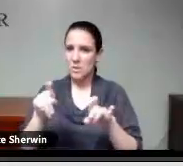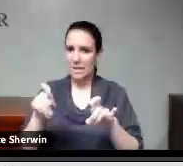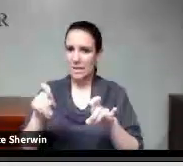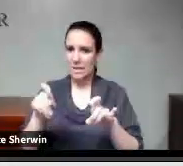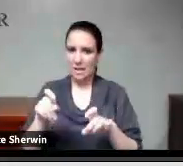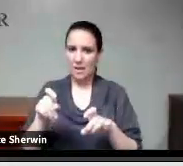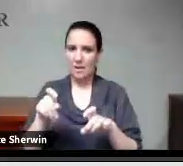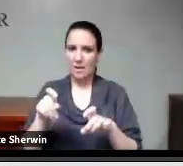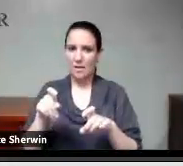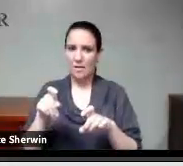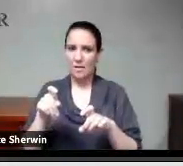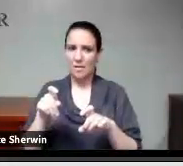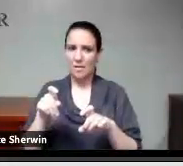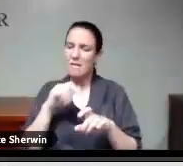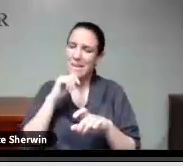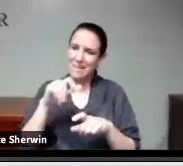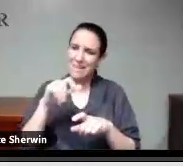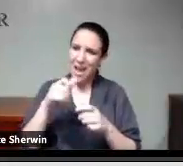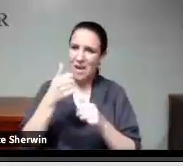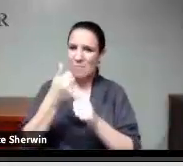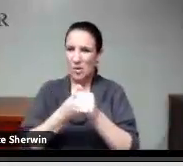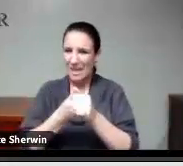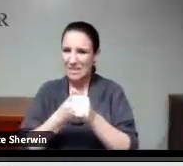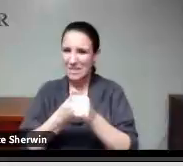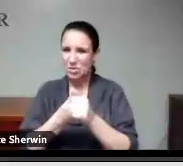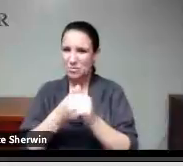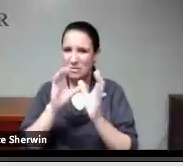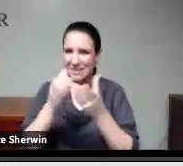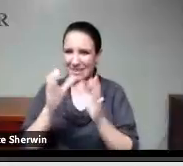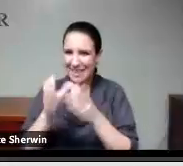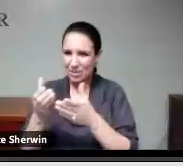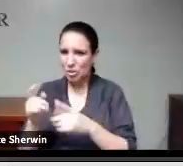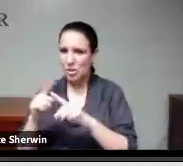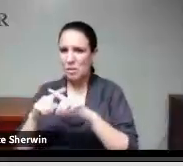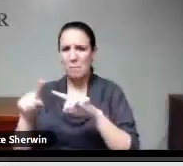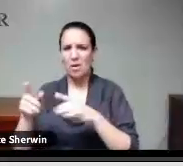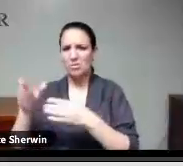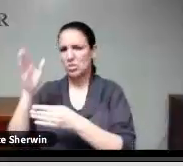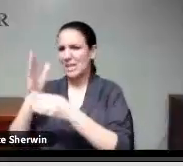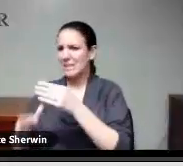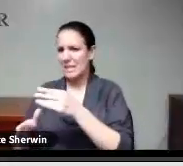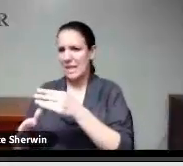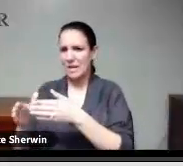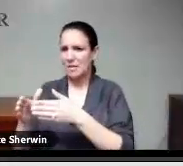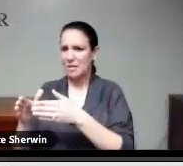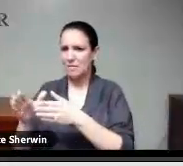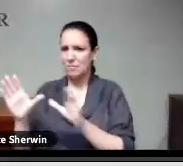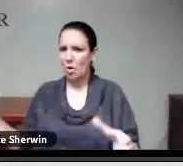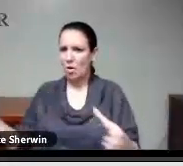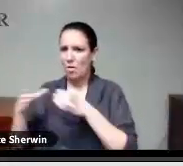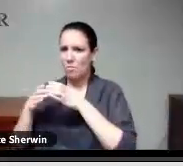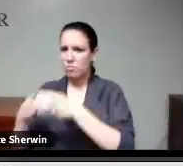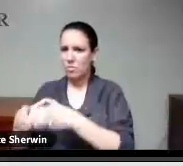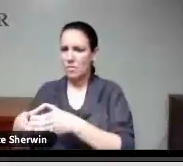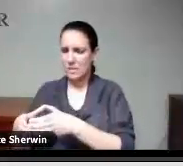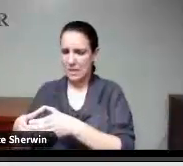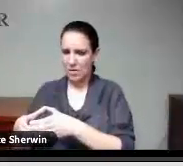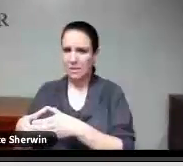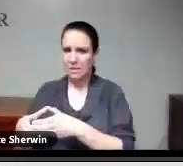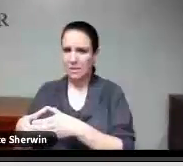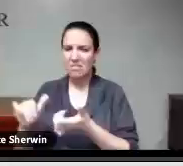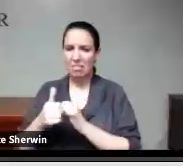per session necessarily, but at the end of the overall diversity series. This is a way to really get to knowledge.